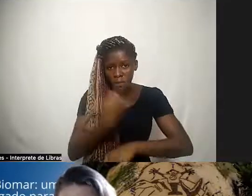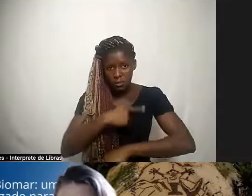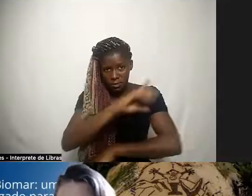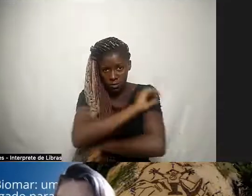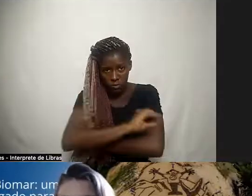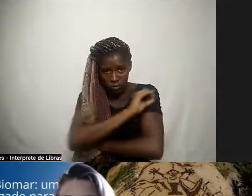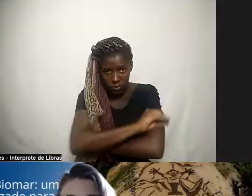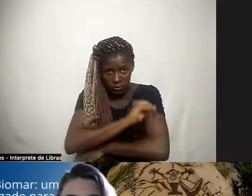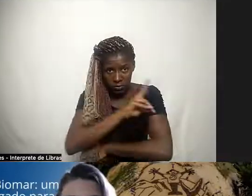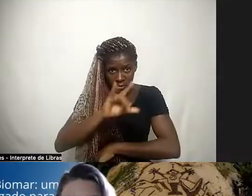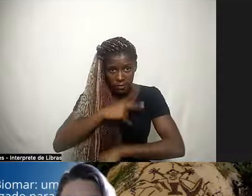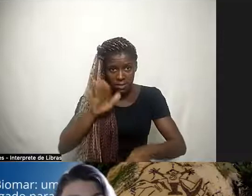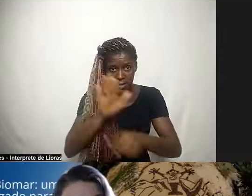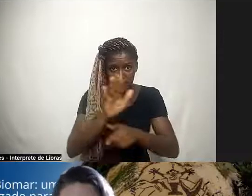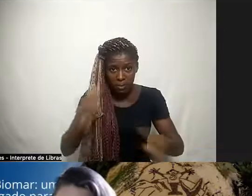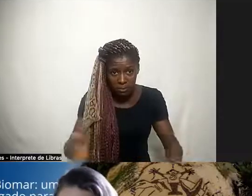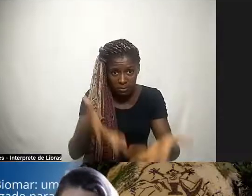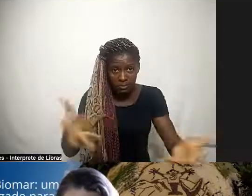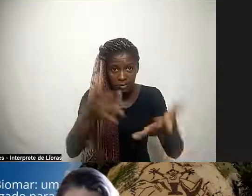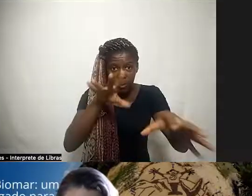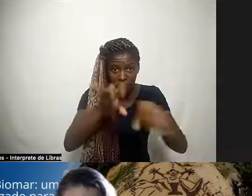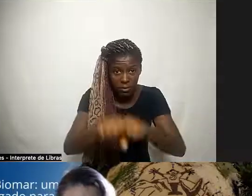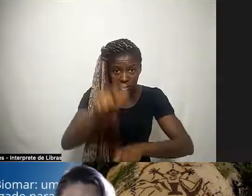workshops, communication workshops for the press